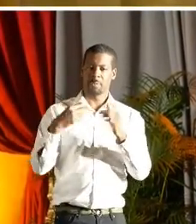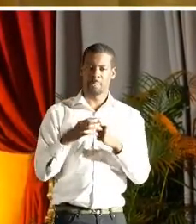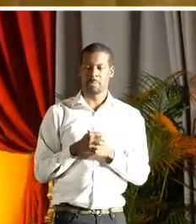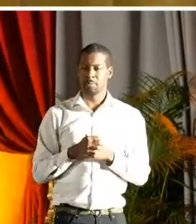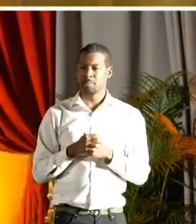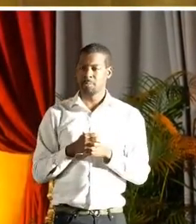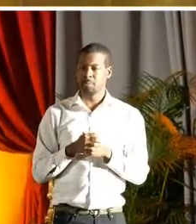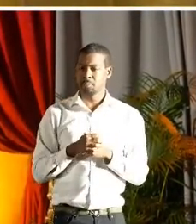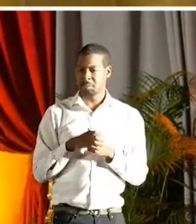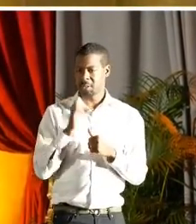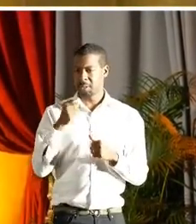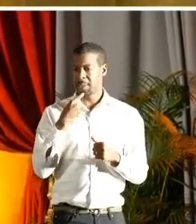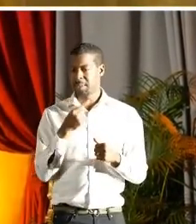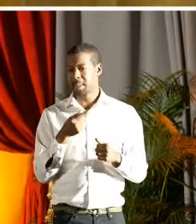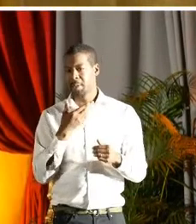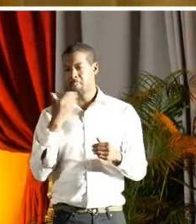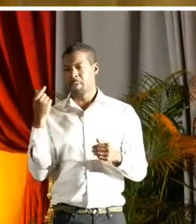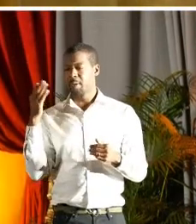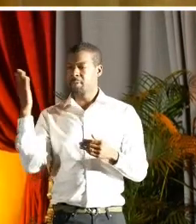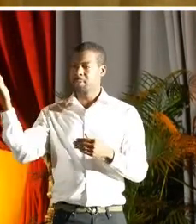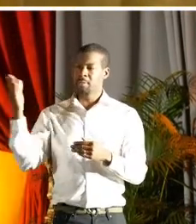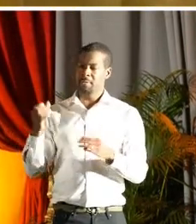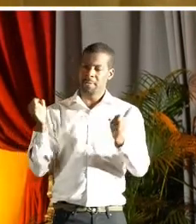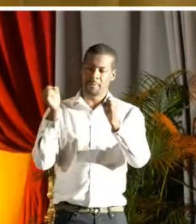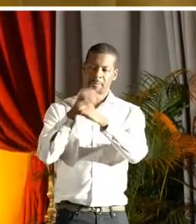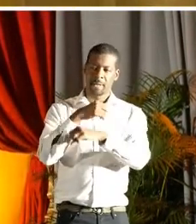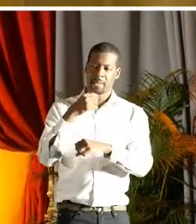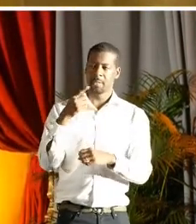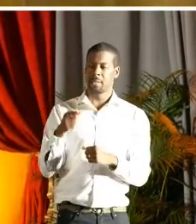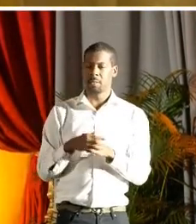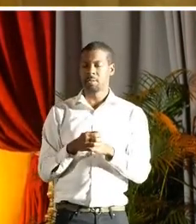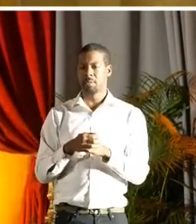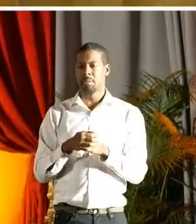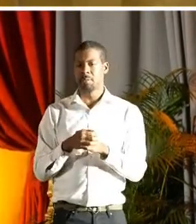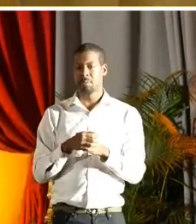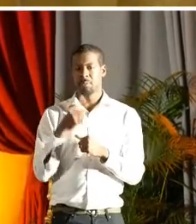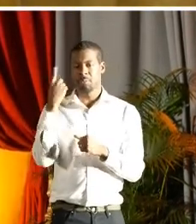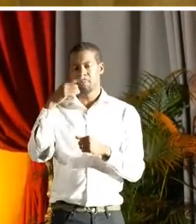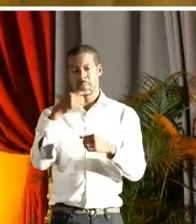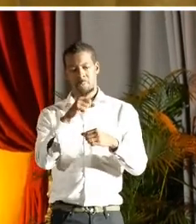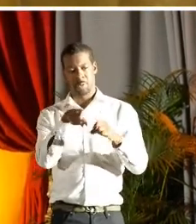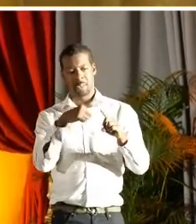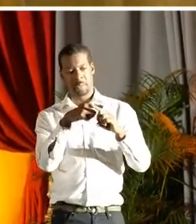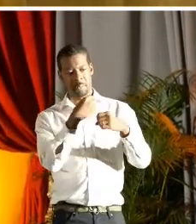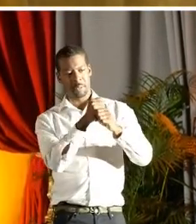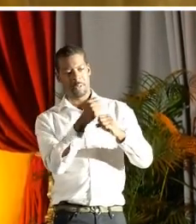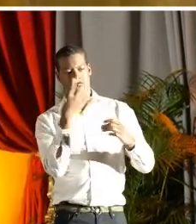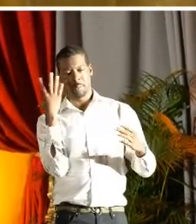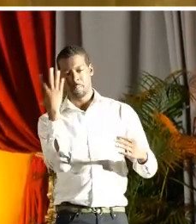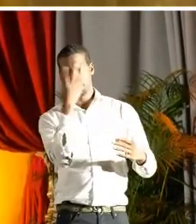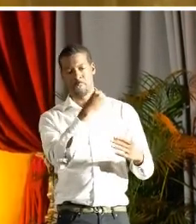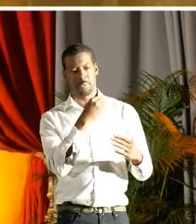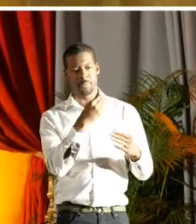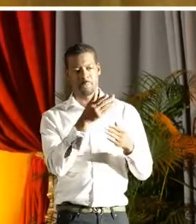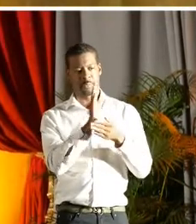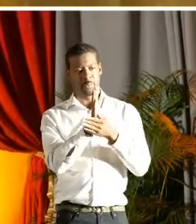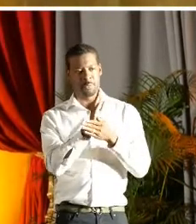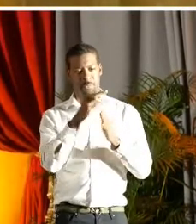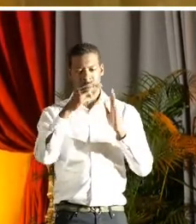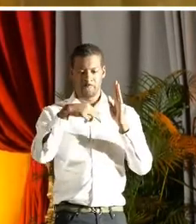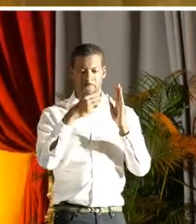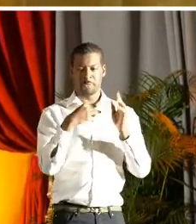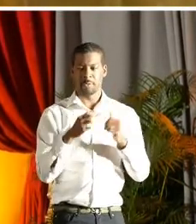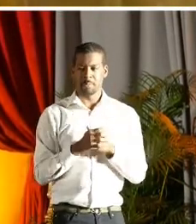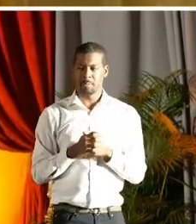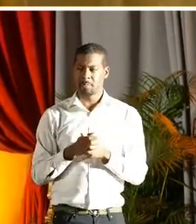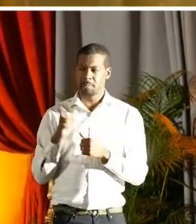way of saying that is Roderick is fighting by making gorgeous movies like the one that we just saw. He